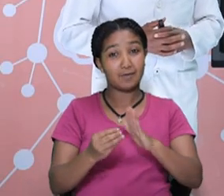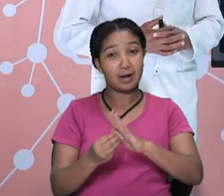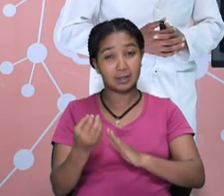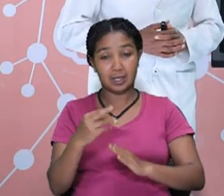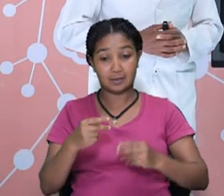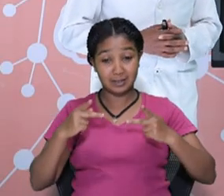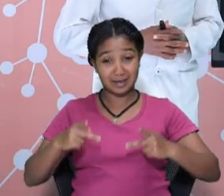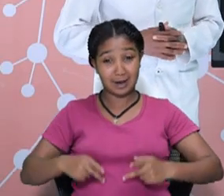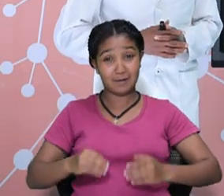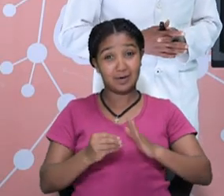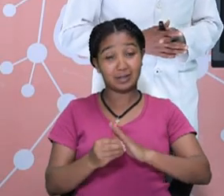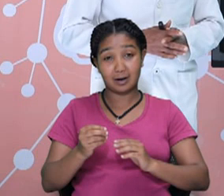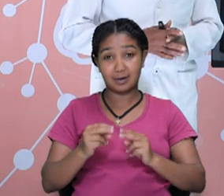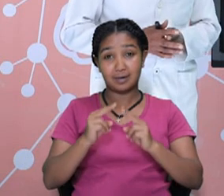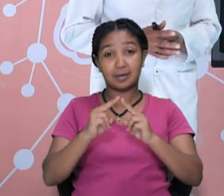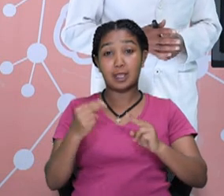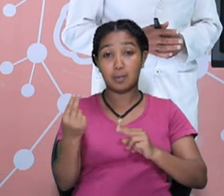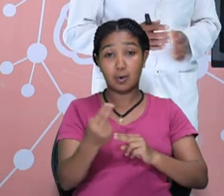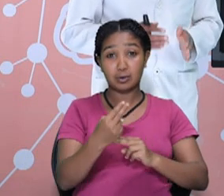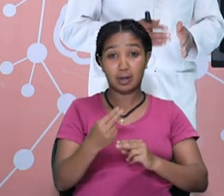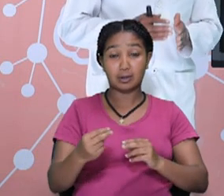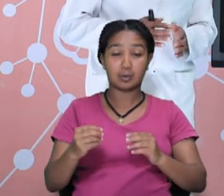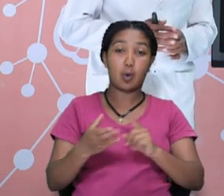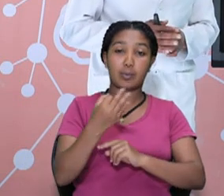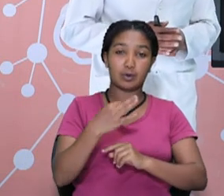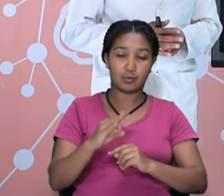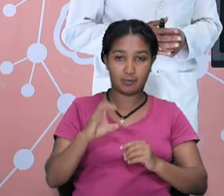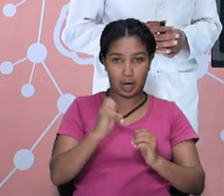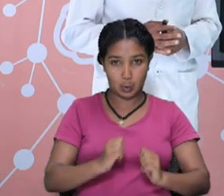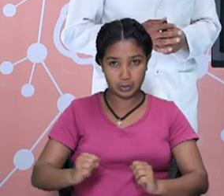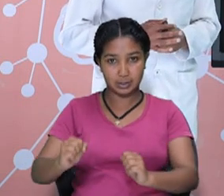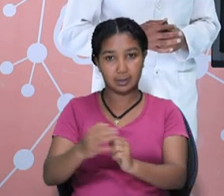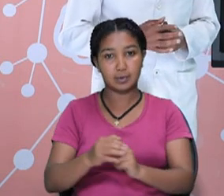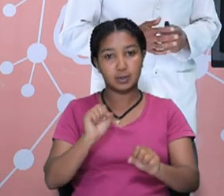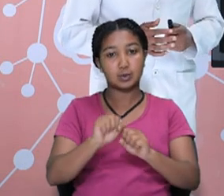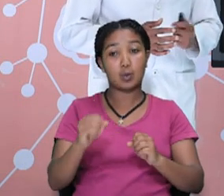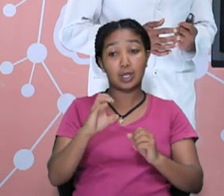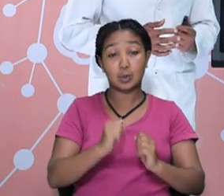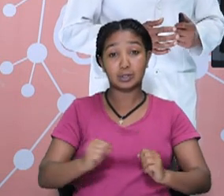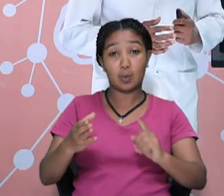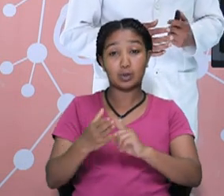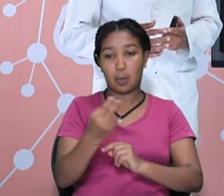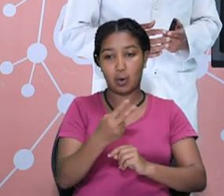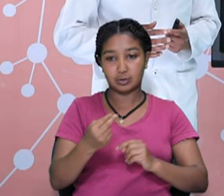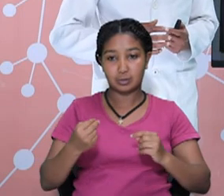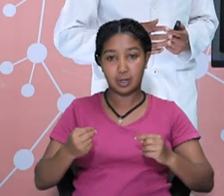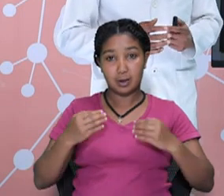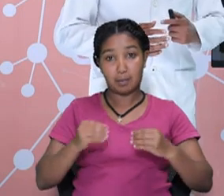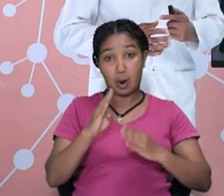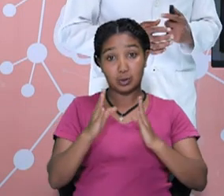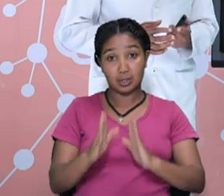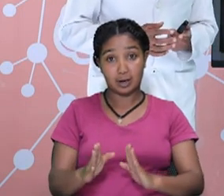factors and the physical factor are the important component of an ecosystem. So when ecosystem contains both biological